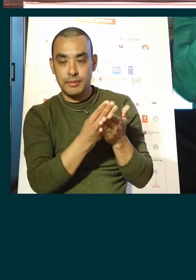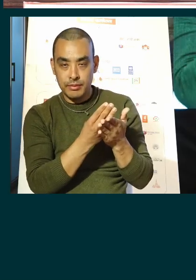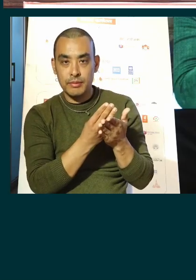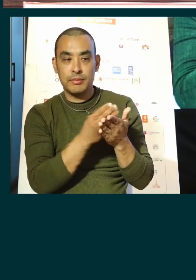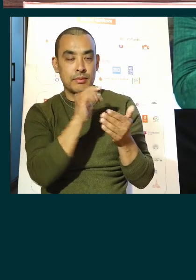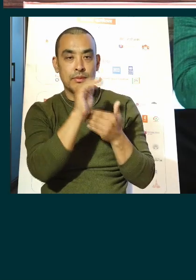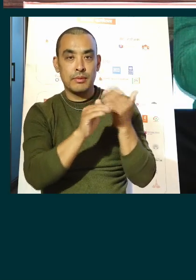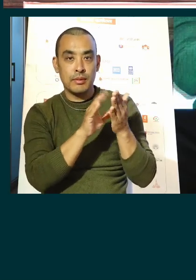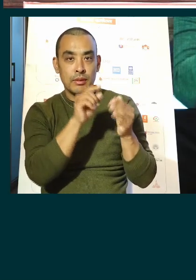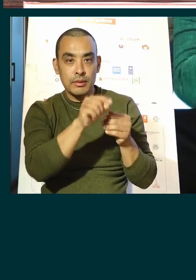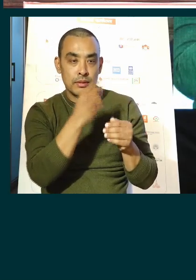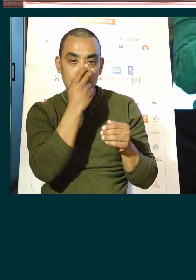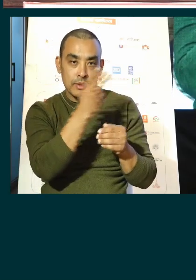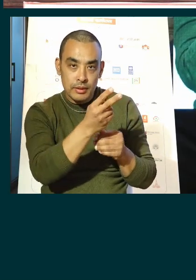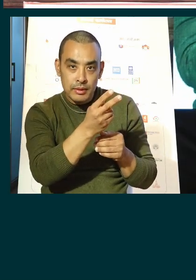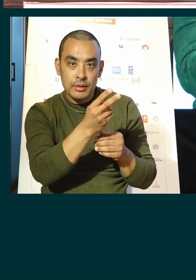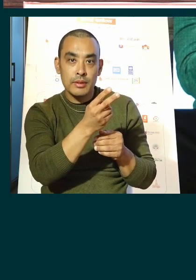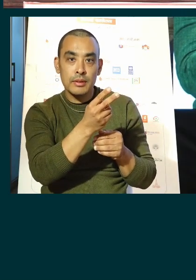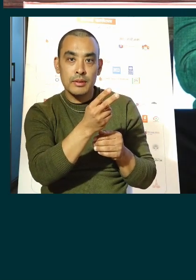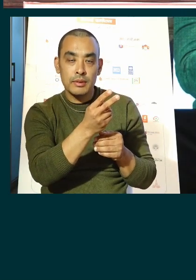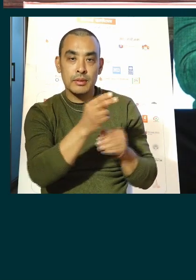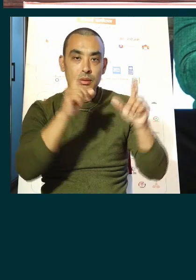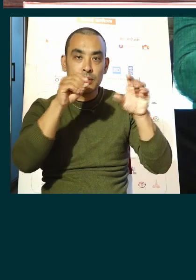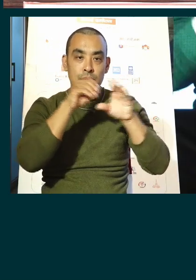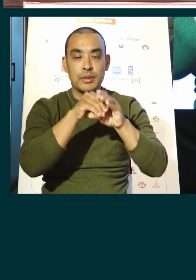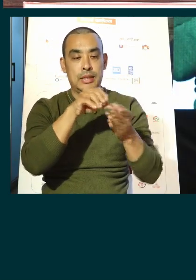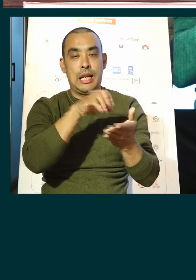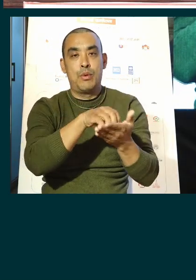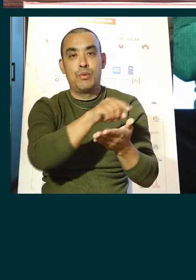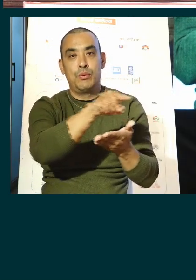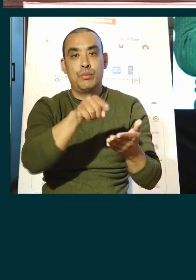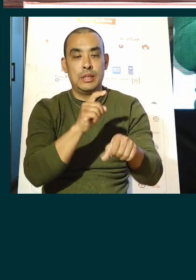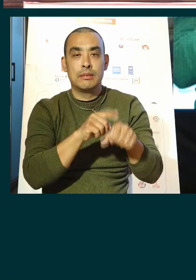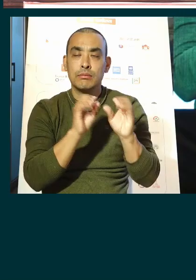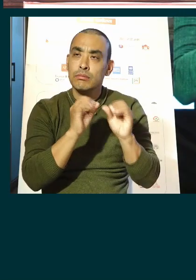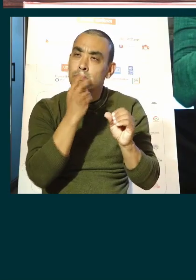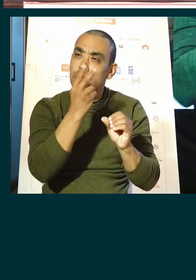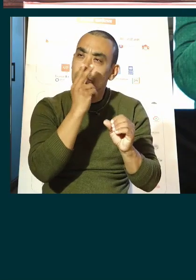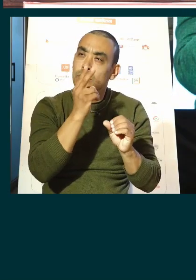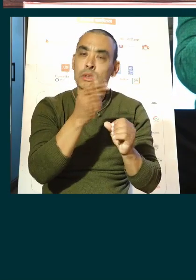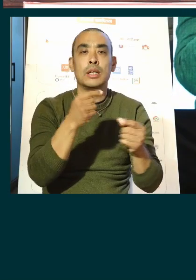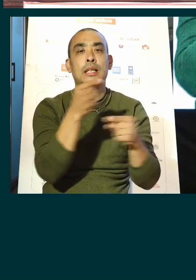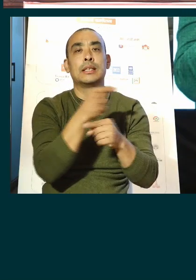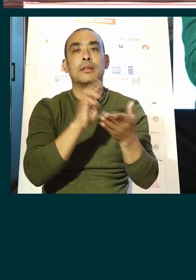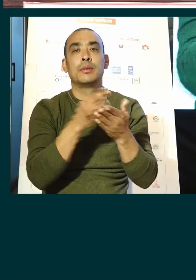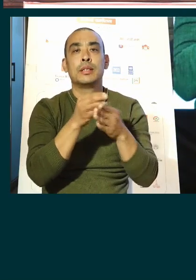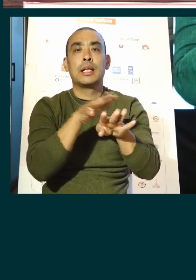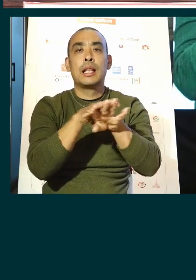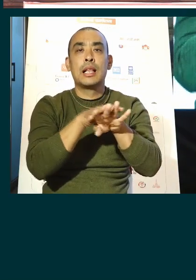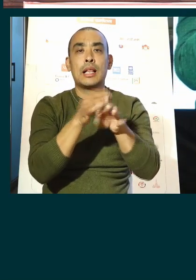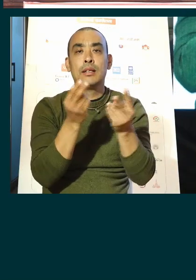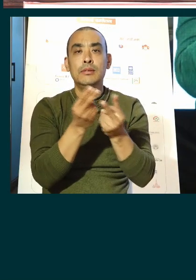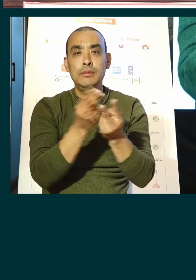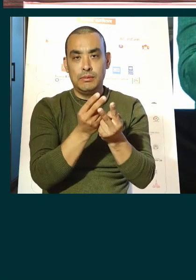are images, and I'm finding images in the places that I'm spending time. So, for example, I found a lot